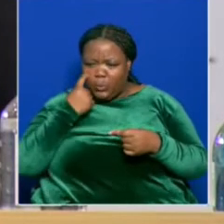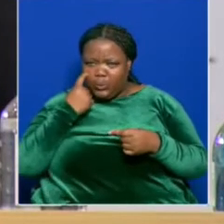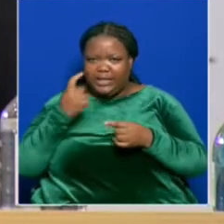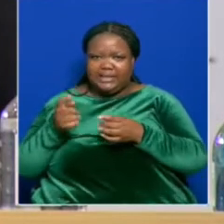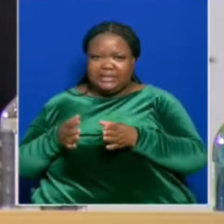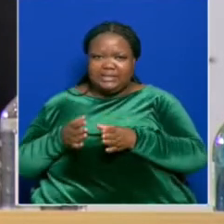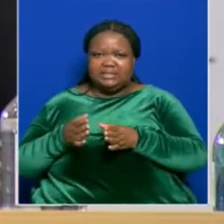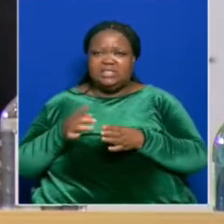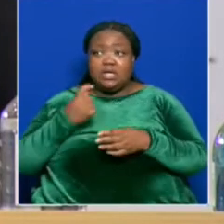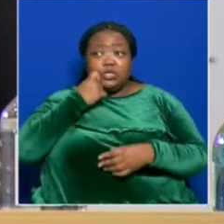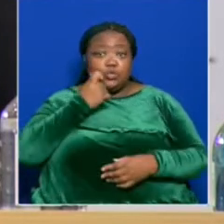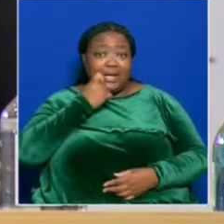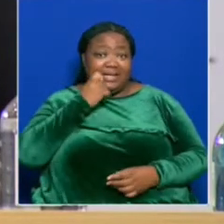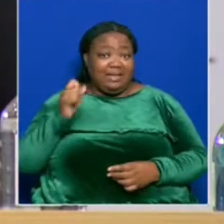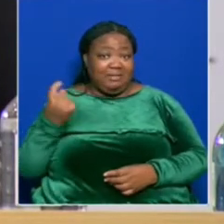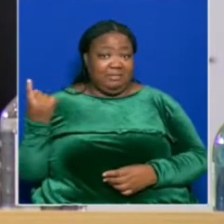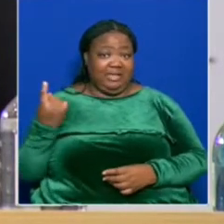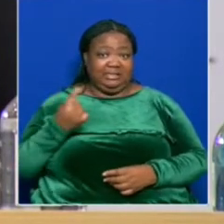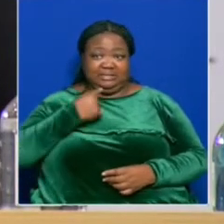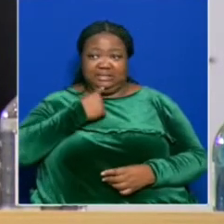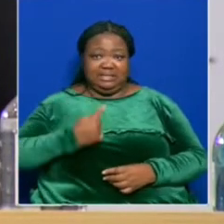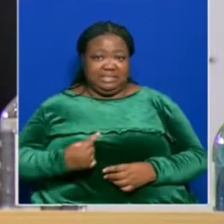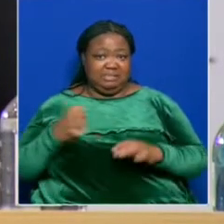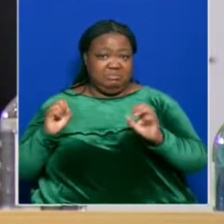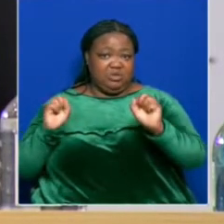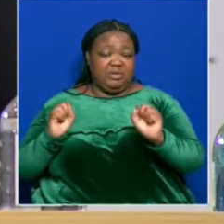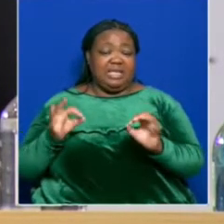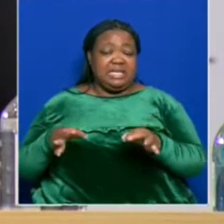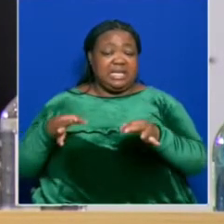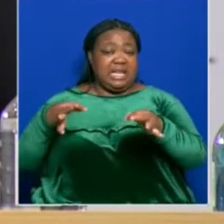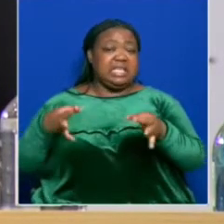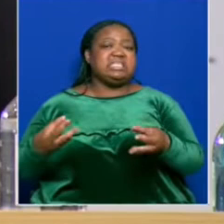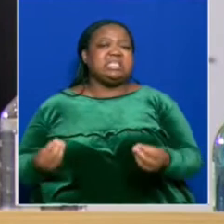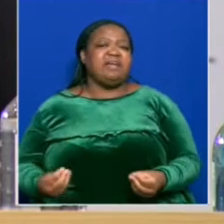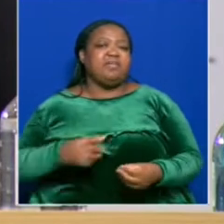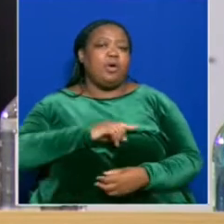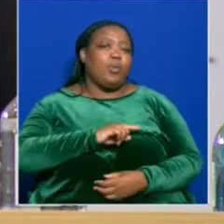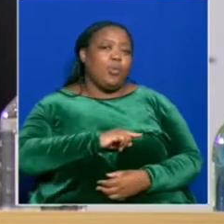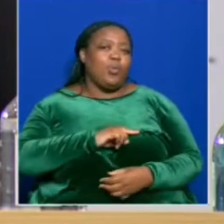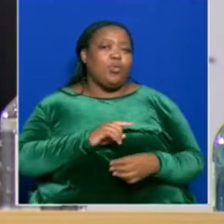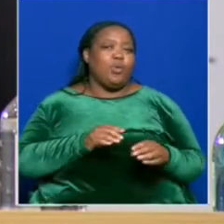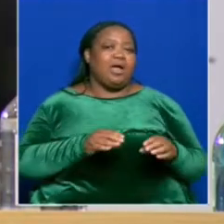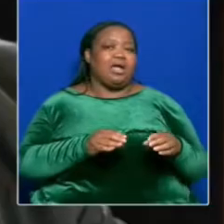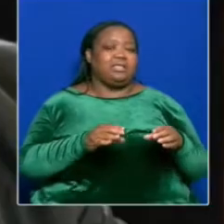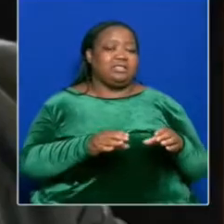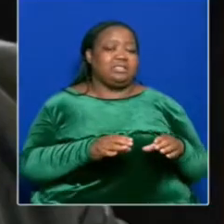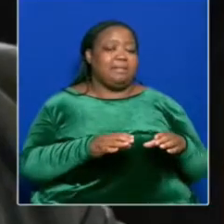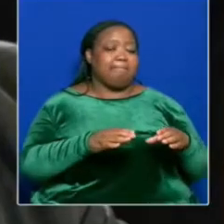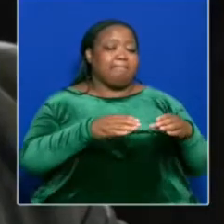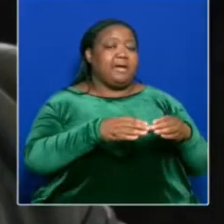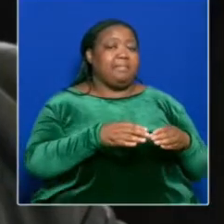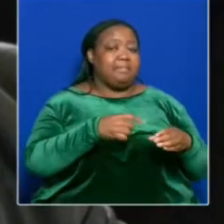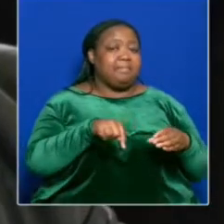Tshwane who said that there are delays that result from the probity exercise. So that's why I'm engaging